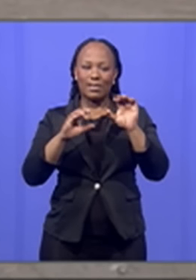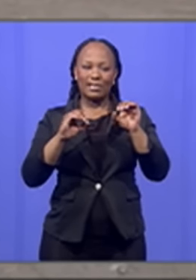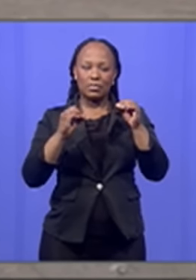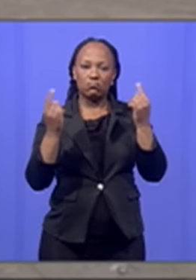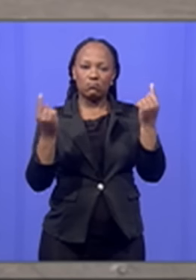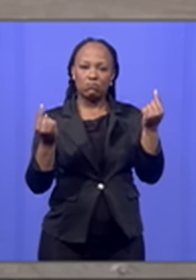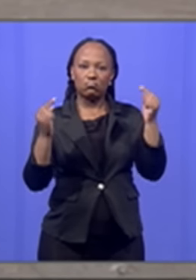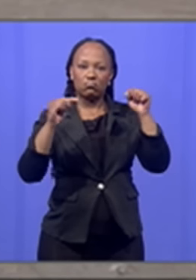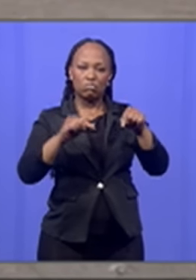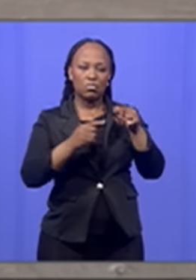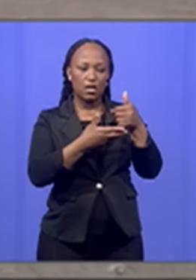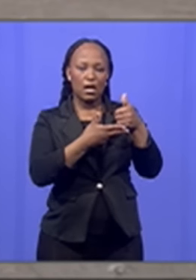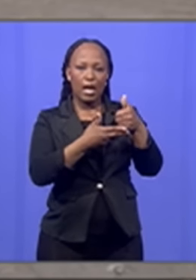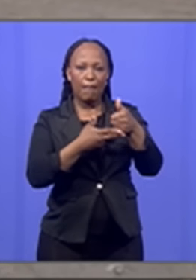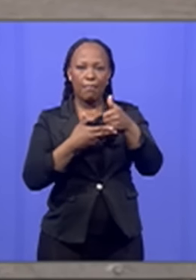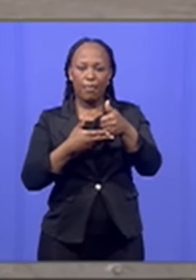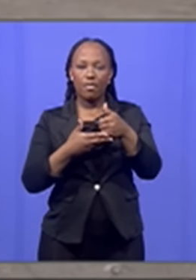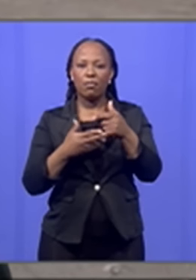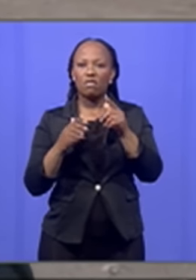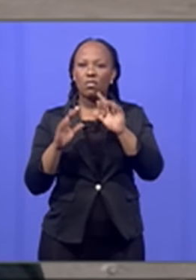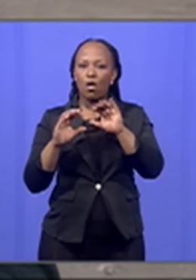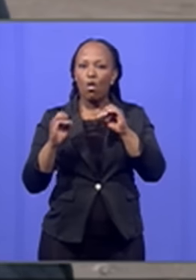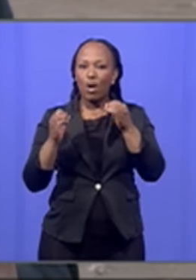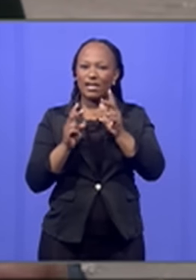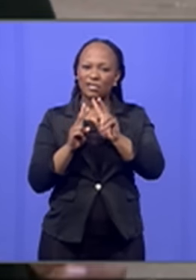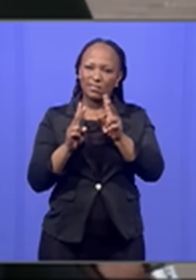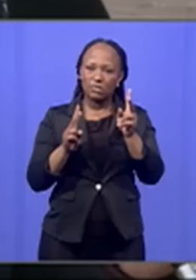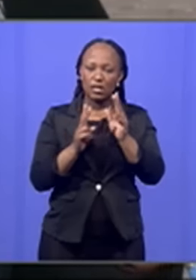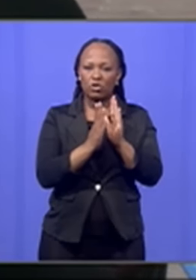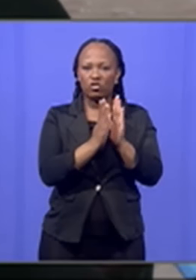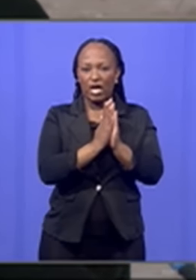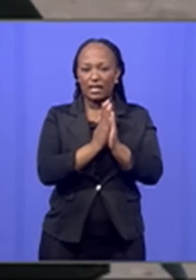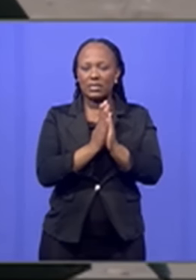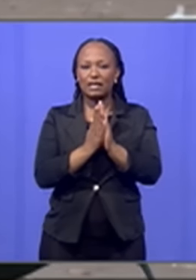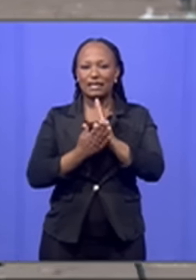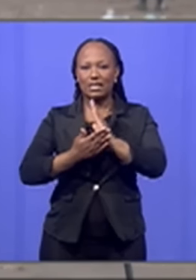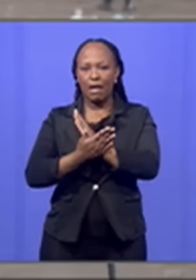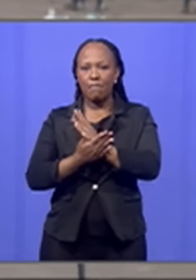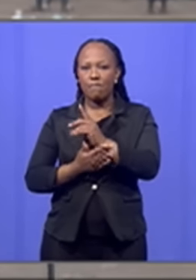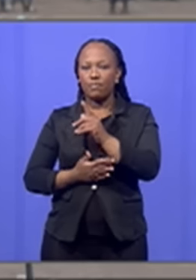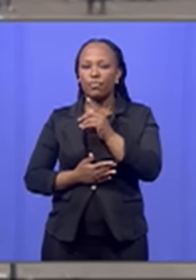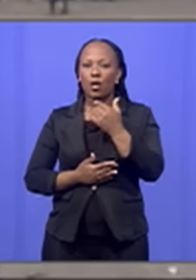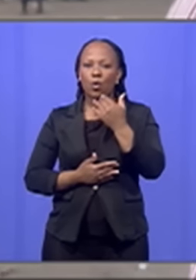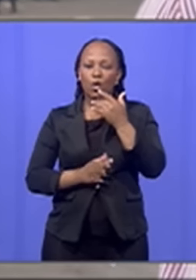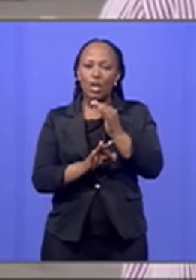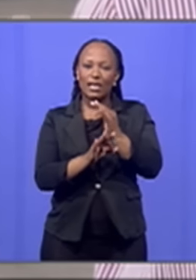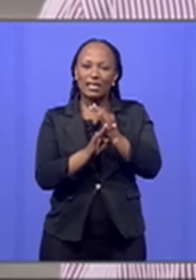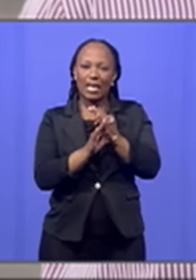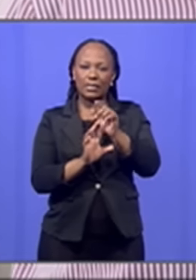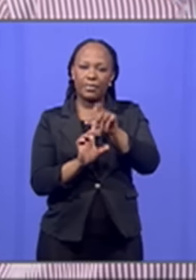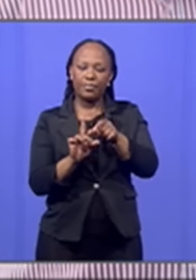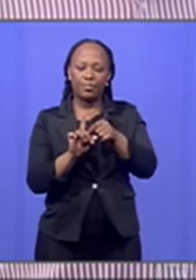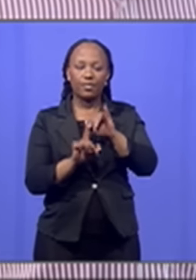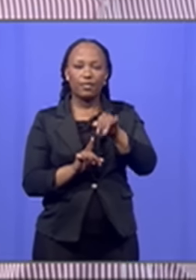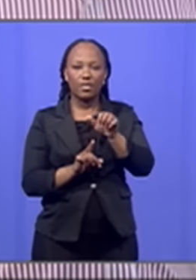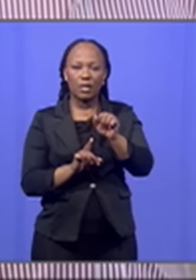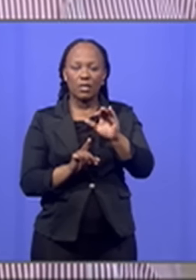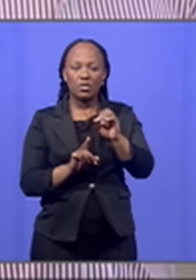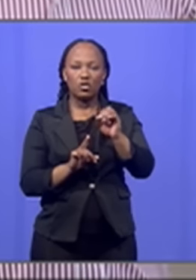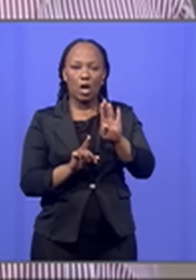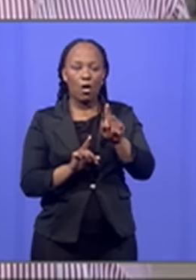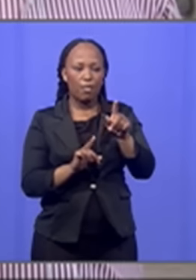go neela thuso jaaka mekhatlo ya dikereke ga re buisane le bangwe ba bone. Ntate Jacob Matakanye re lebogela nako ya lona